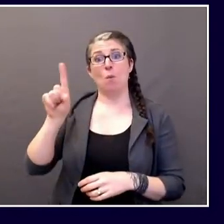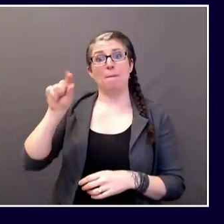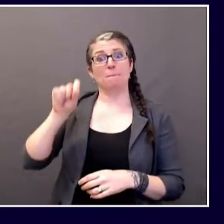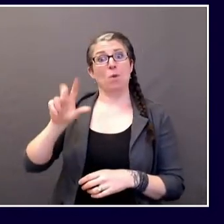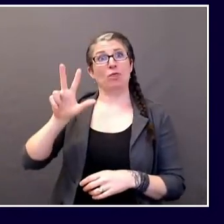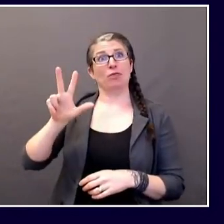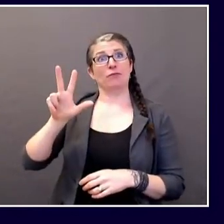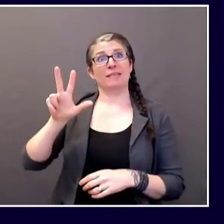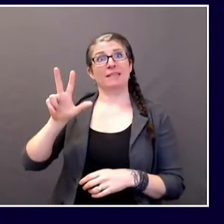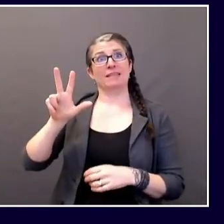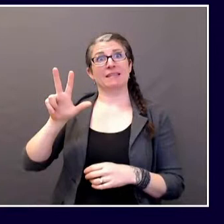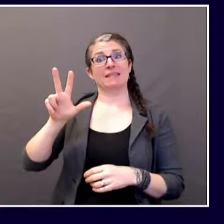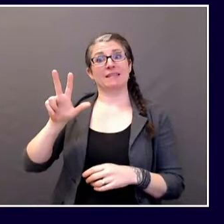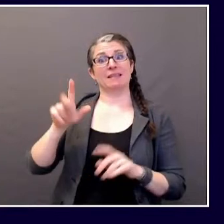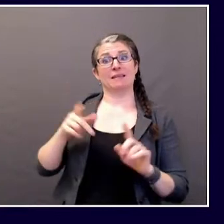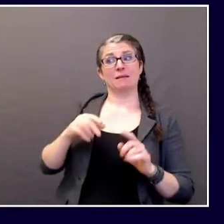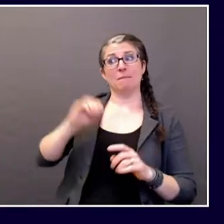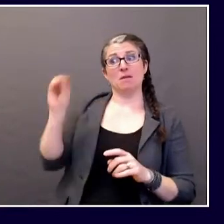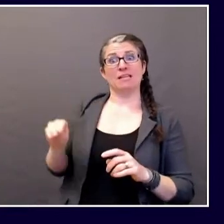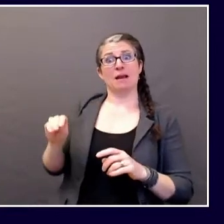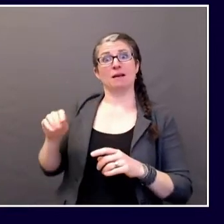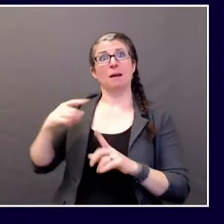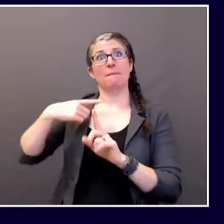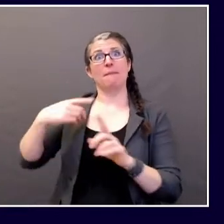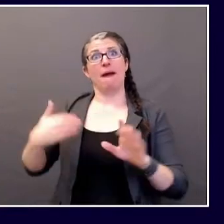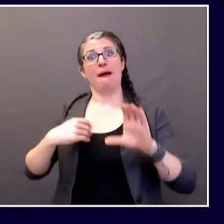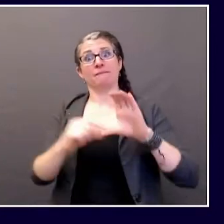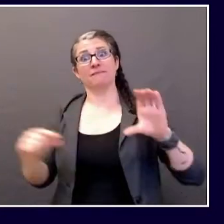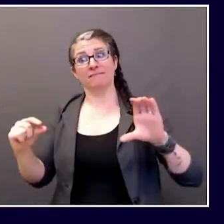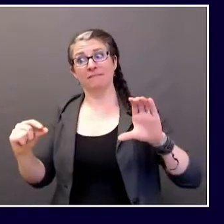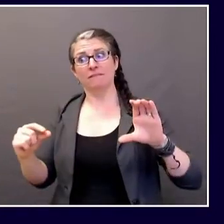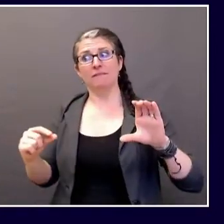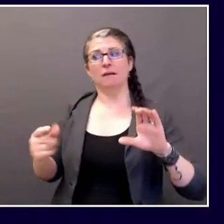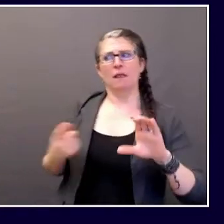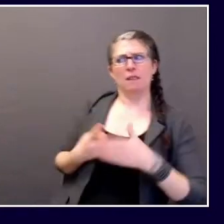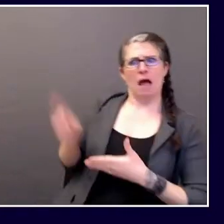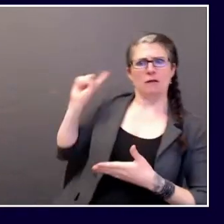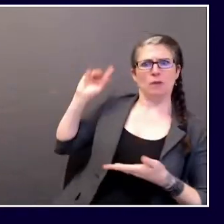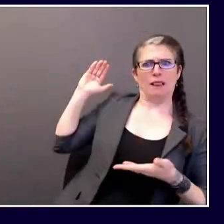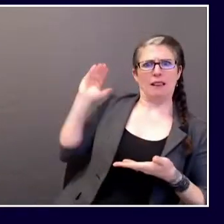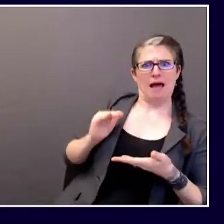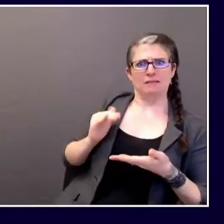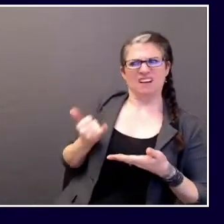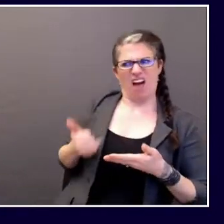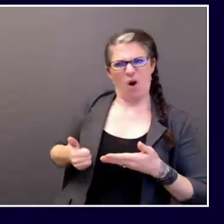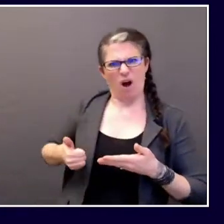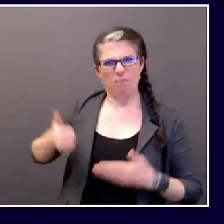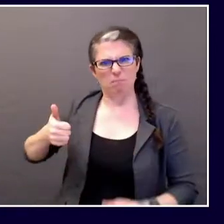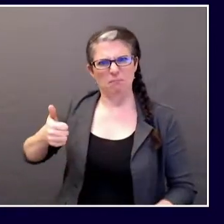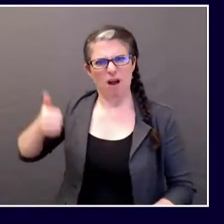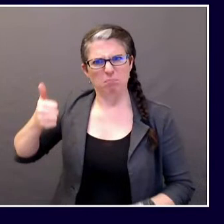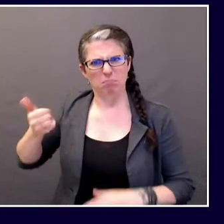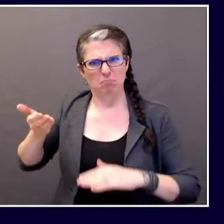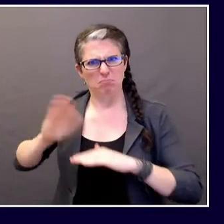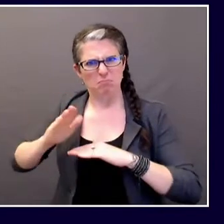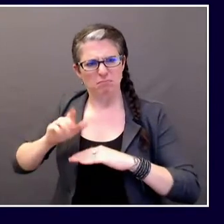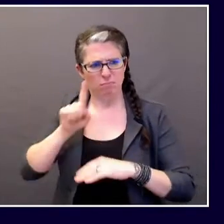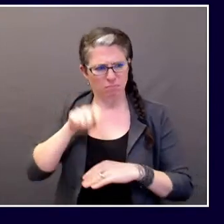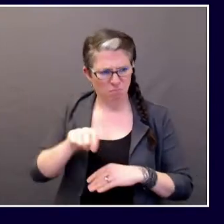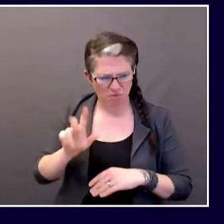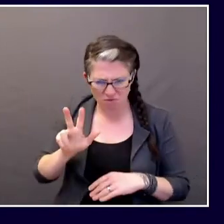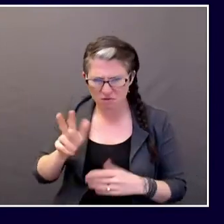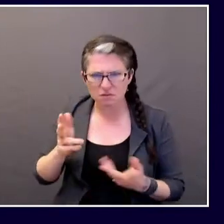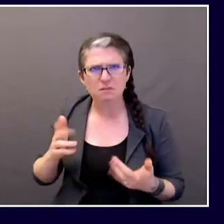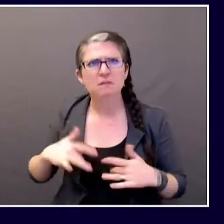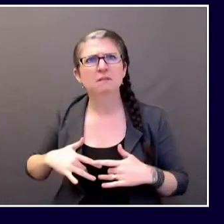point about a week and a half ago. That positivity rate has started to tick upward, not just in Maine, but